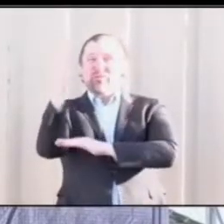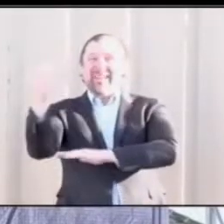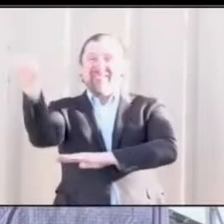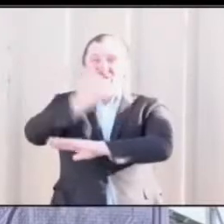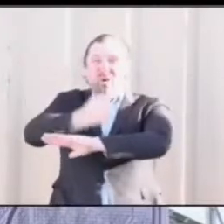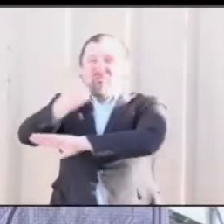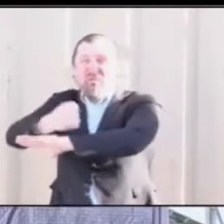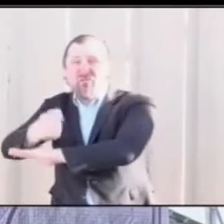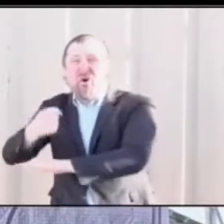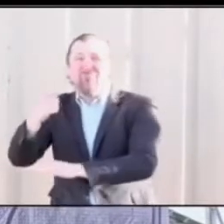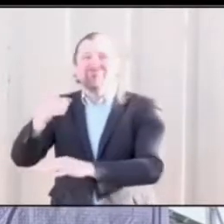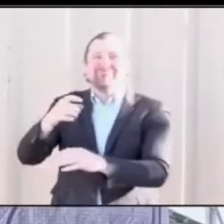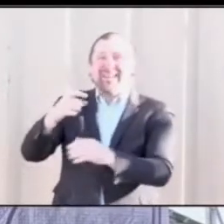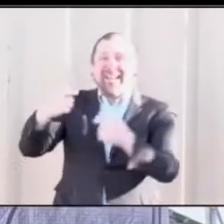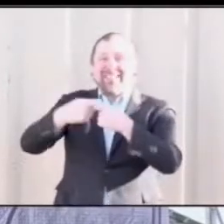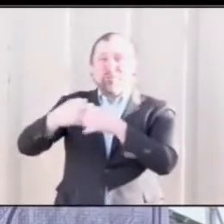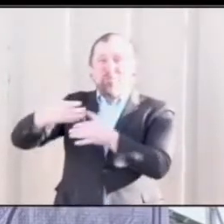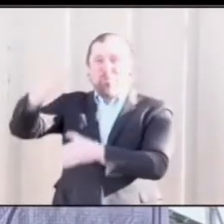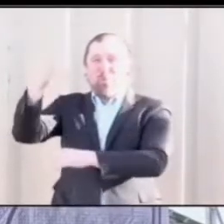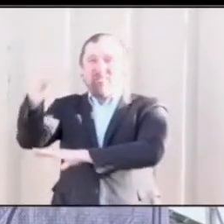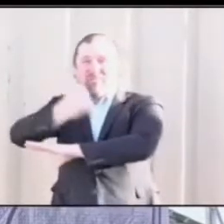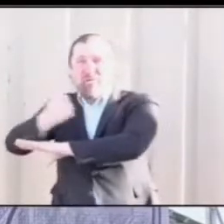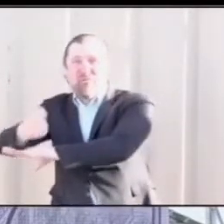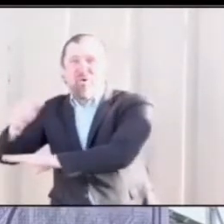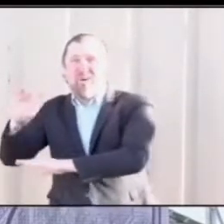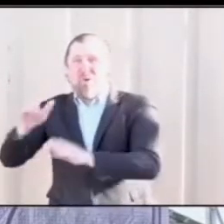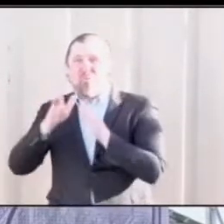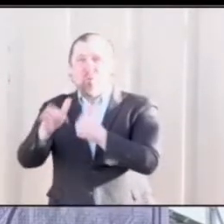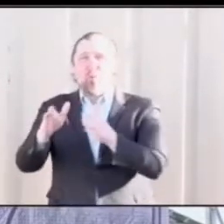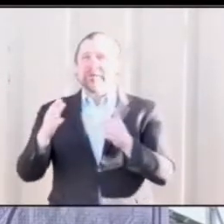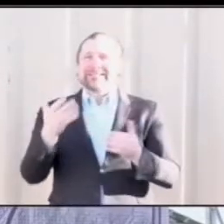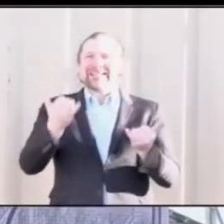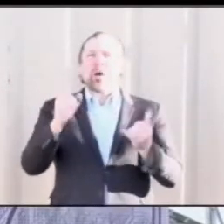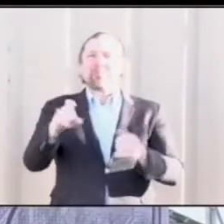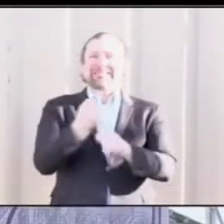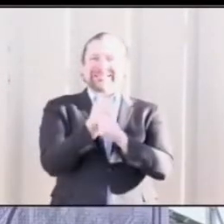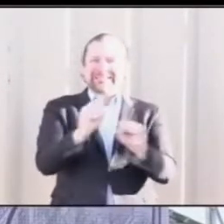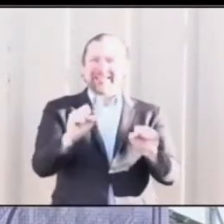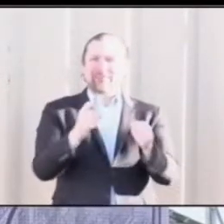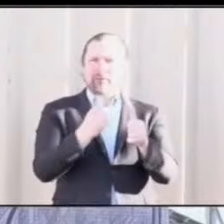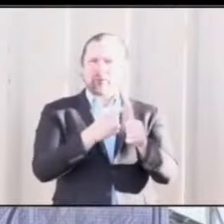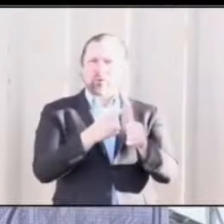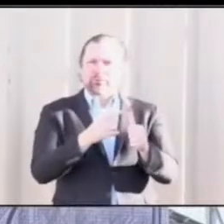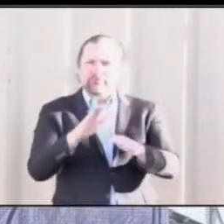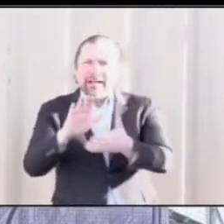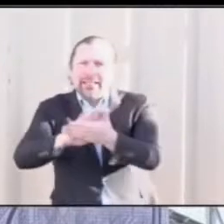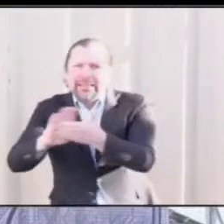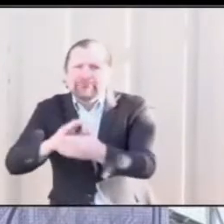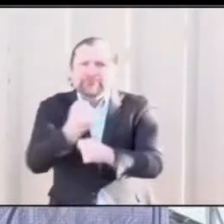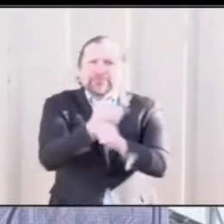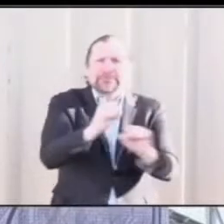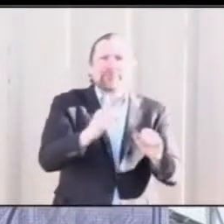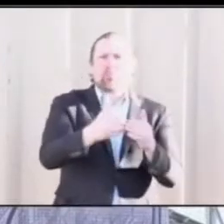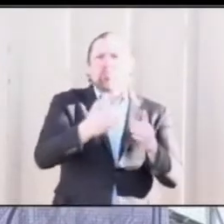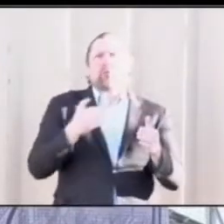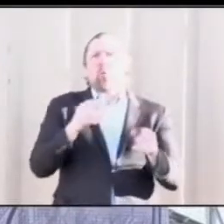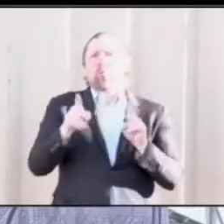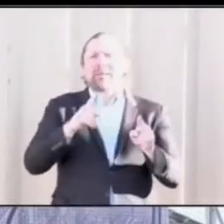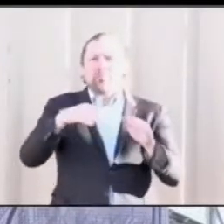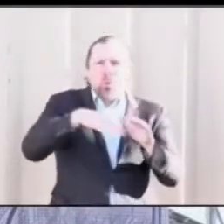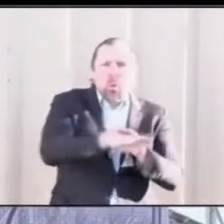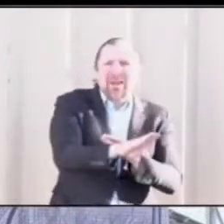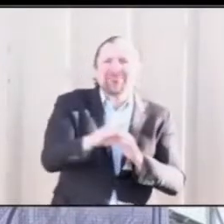roadways. Thorough searching must be conducted to render these areas safe and to provide conclusion for those that have been reported